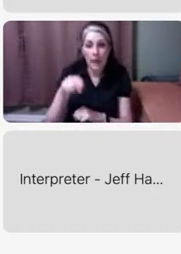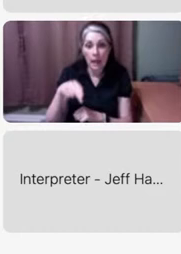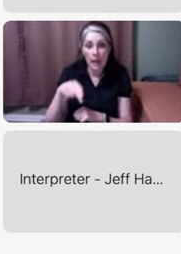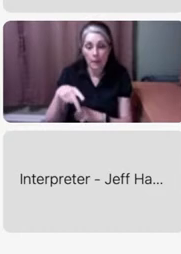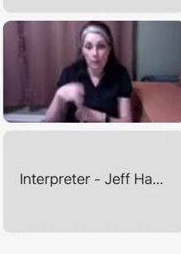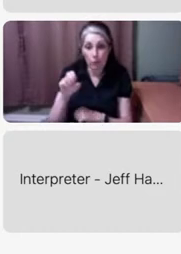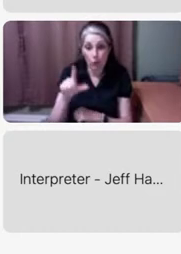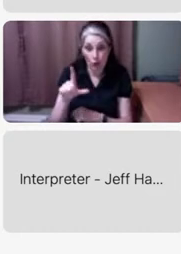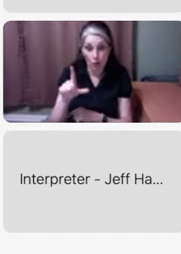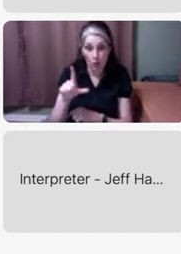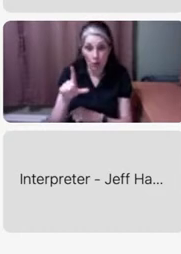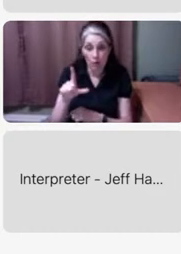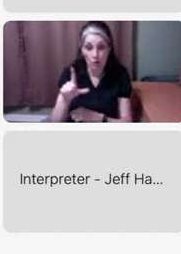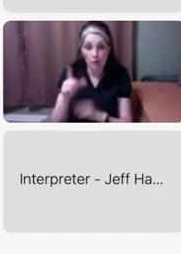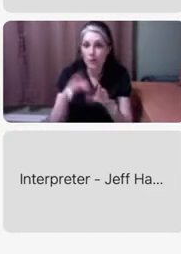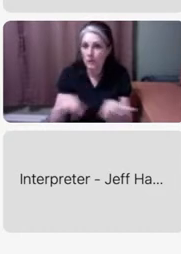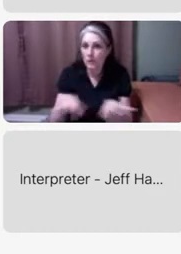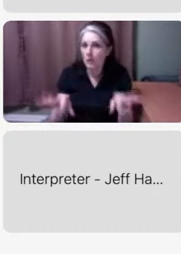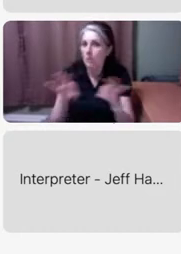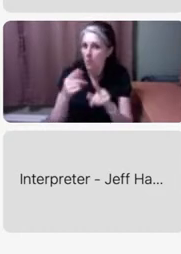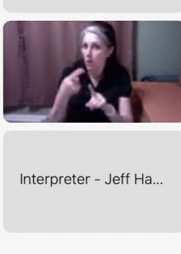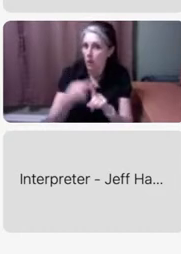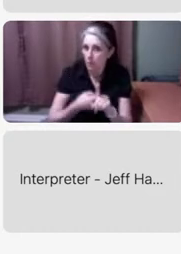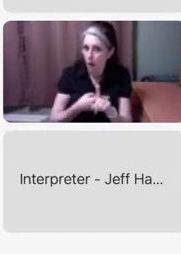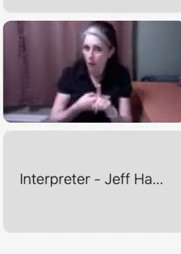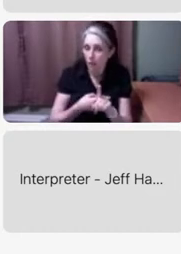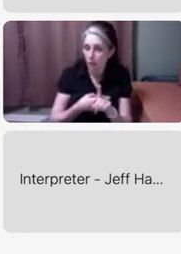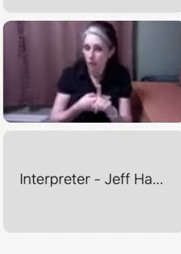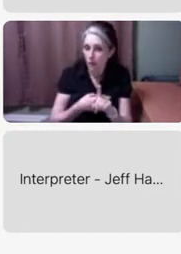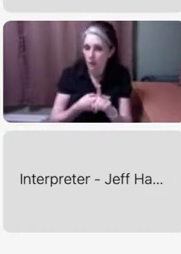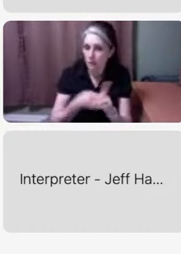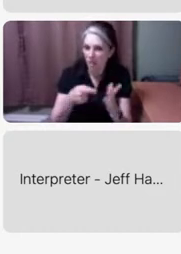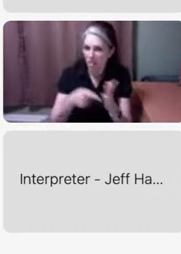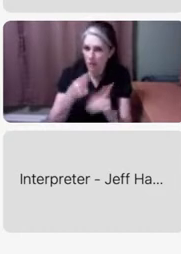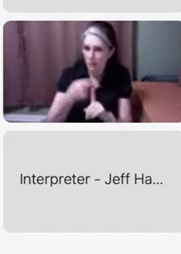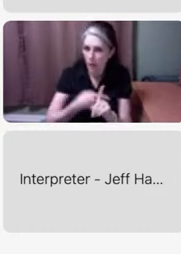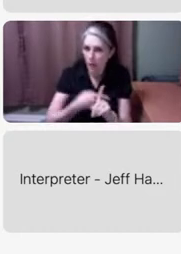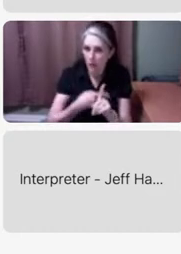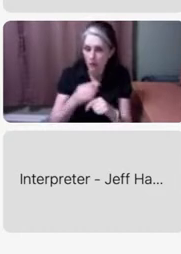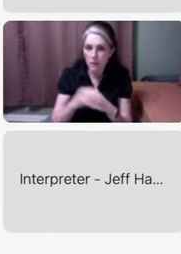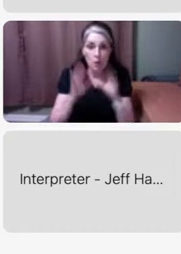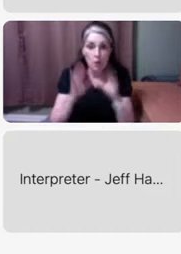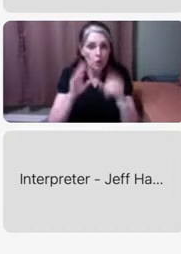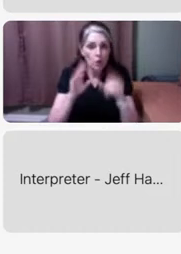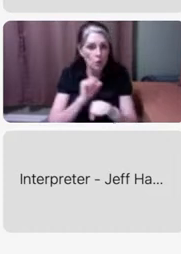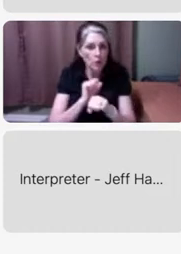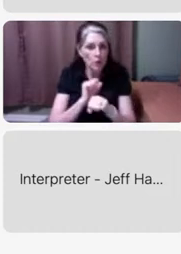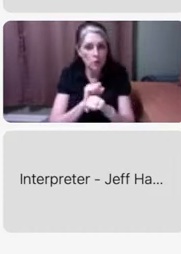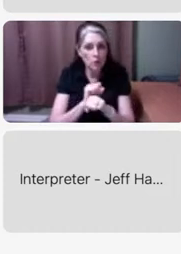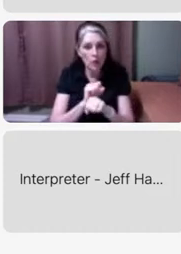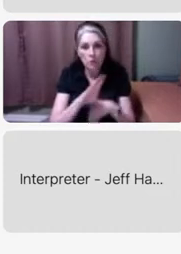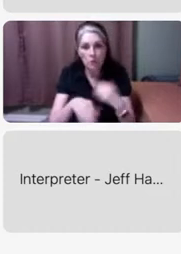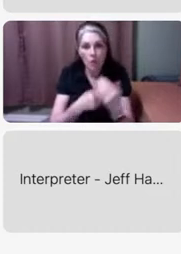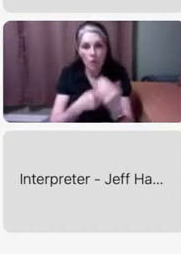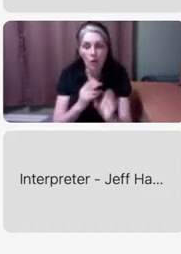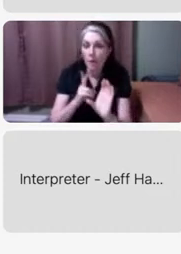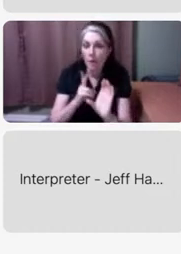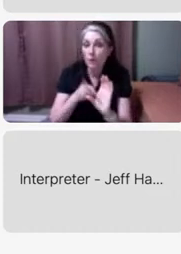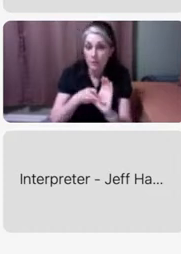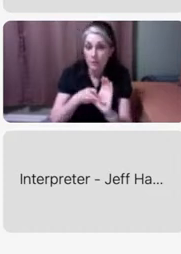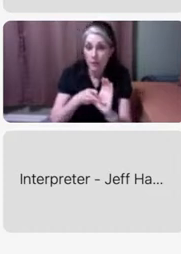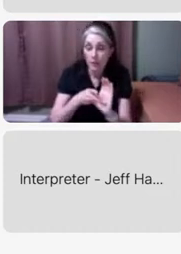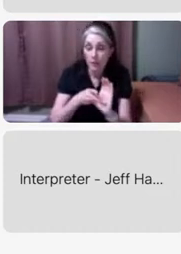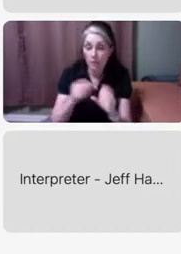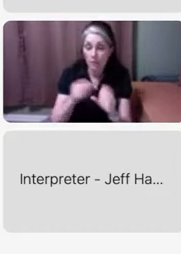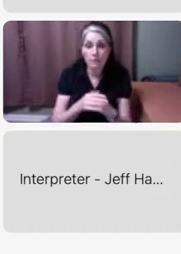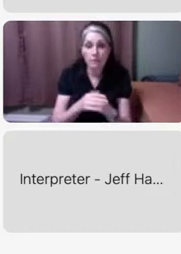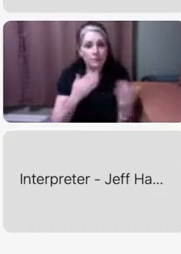important month and uh just want to say great job to all those who participated and uh and thank you